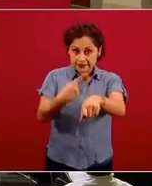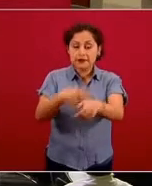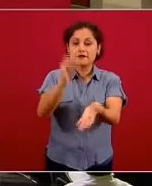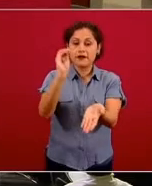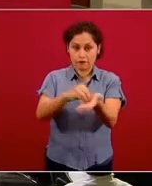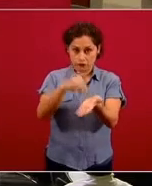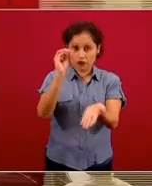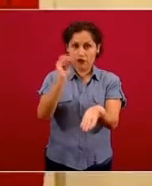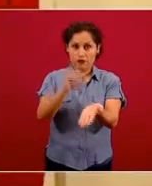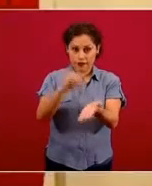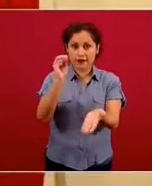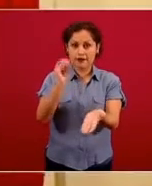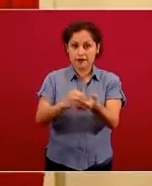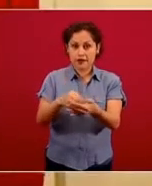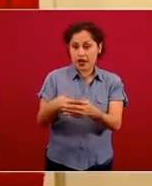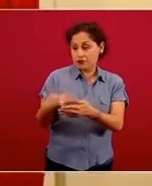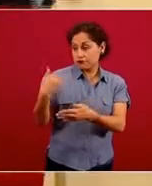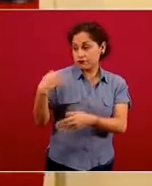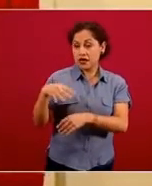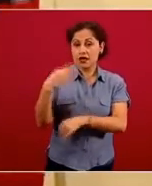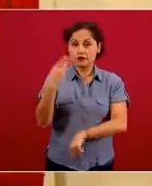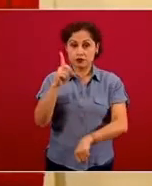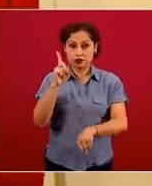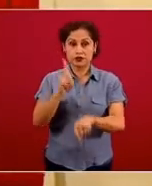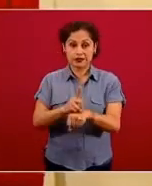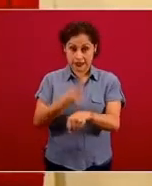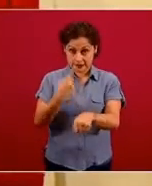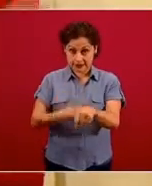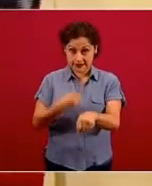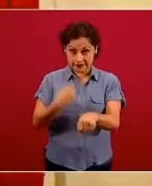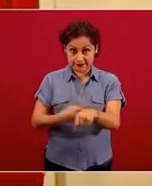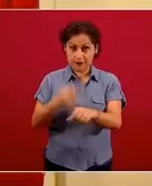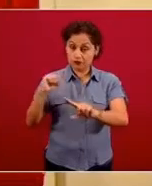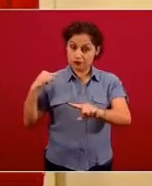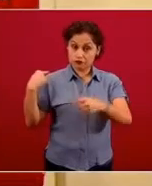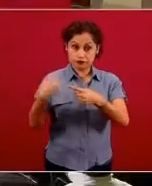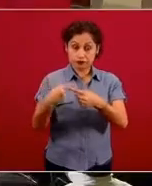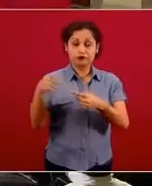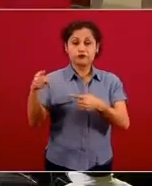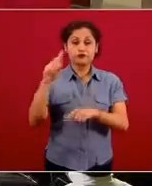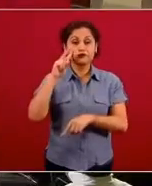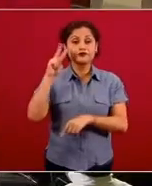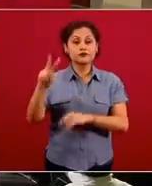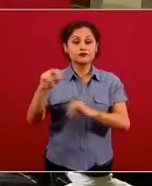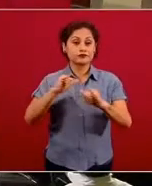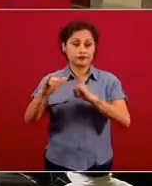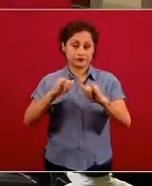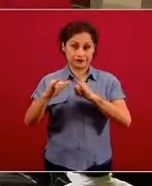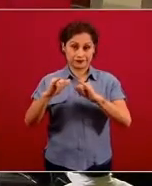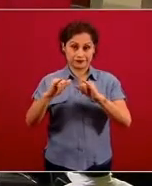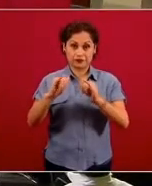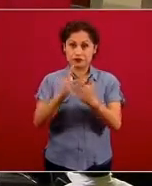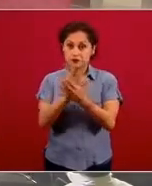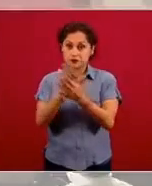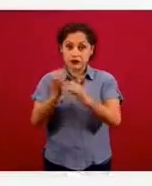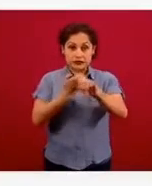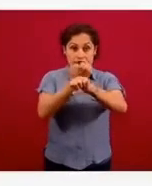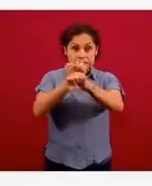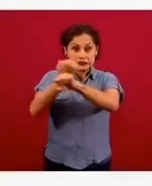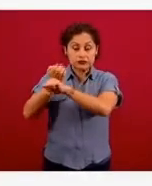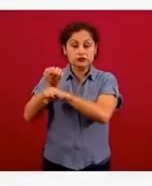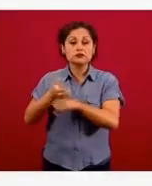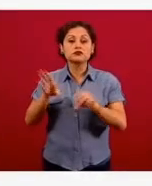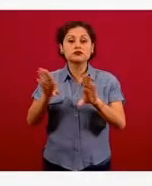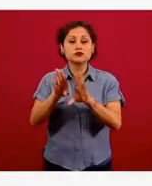can look at the distribution of the active confirmed cases nationwide per state. This is